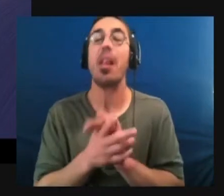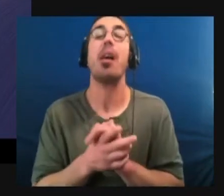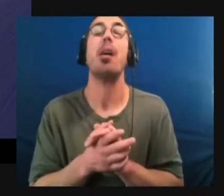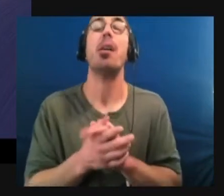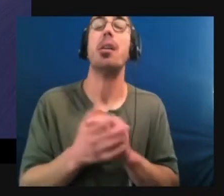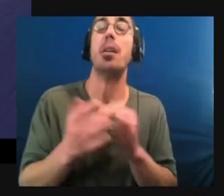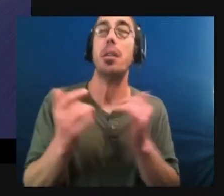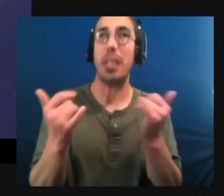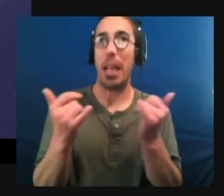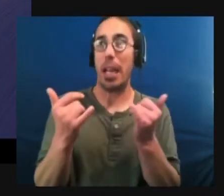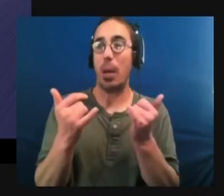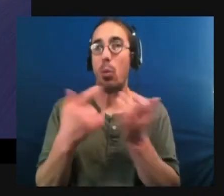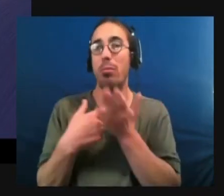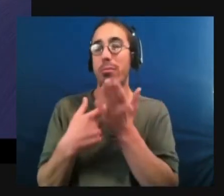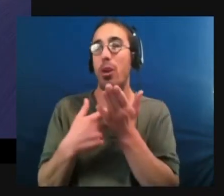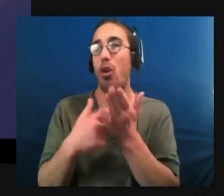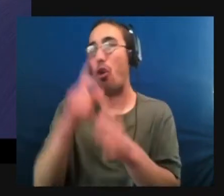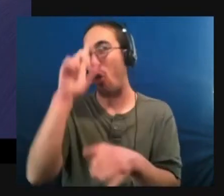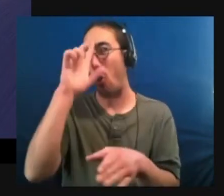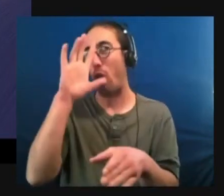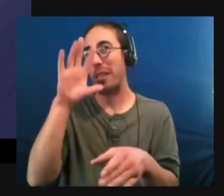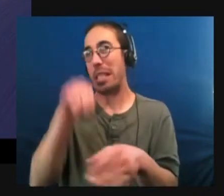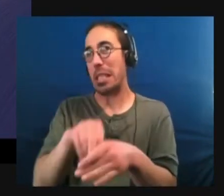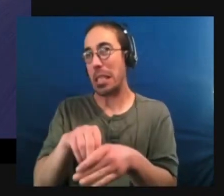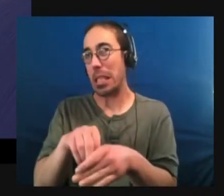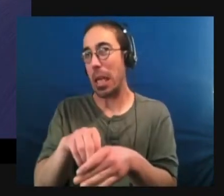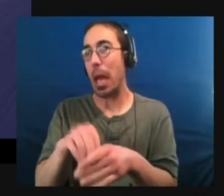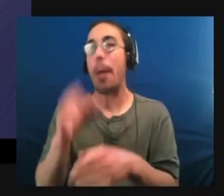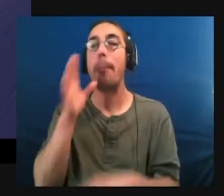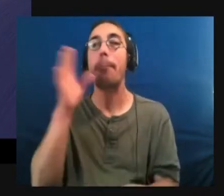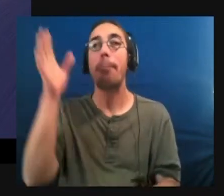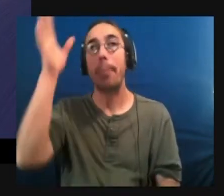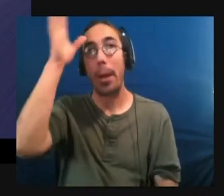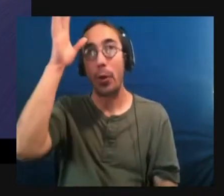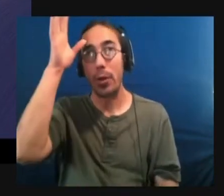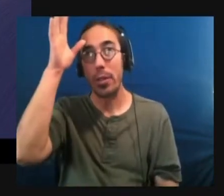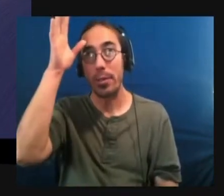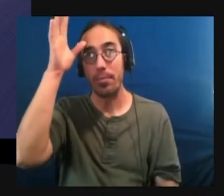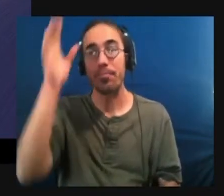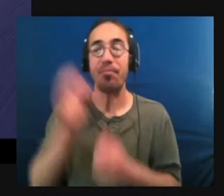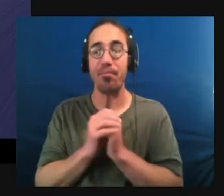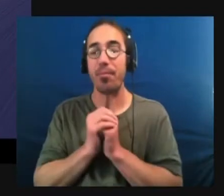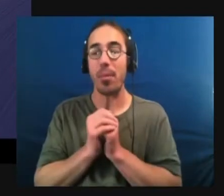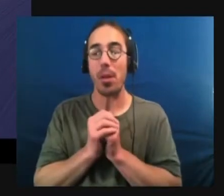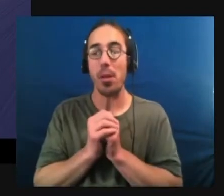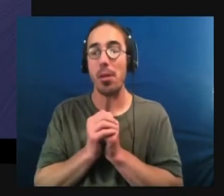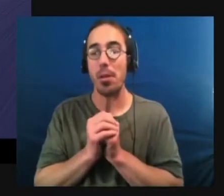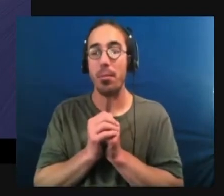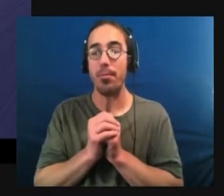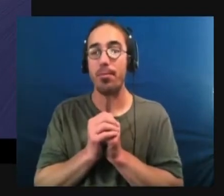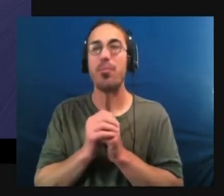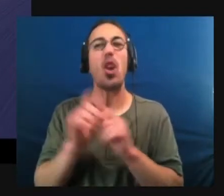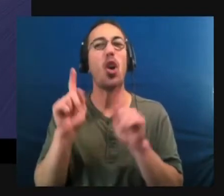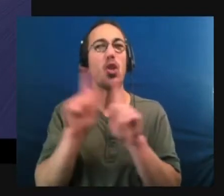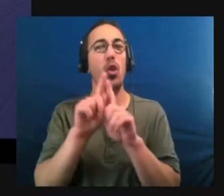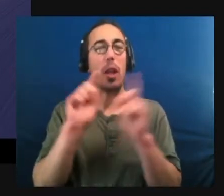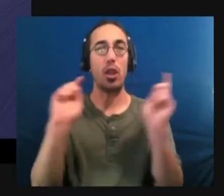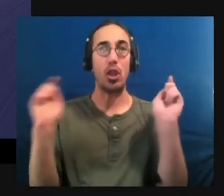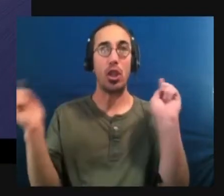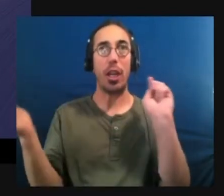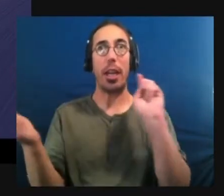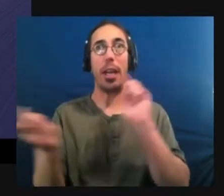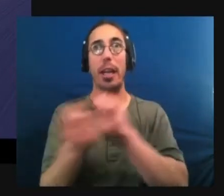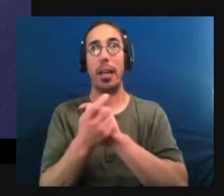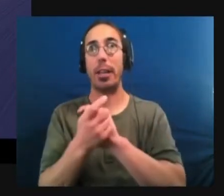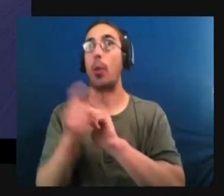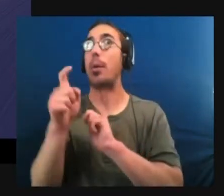going to talk about autistics, parenting autistics, and the paradigm shift that we